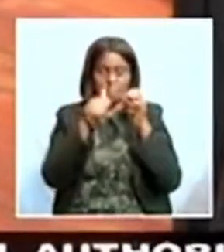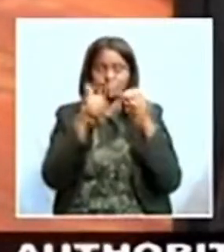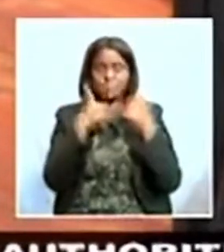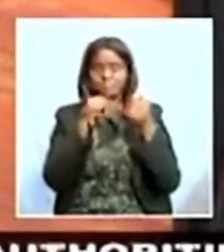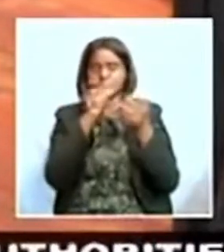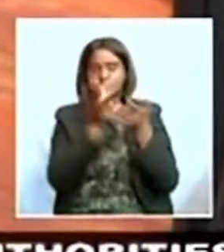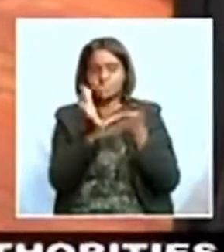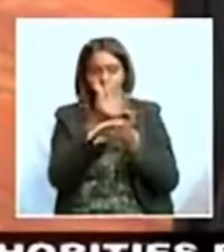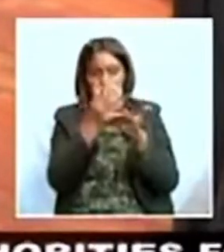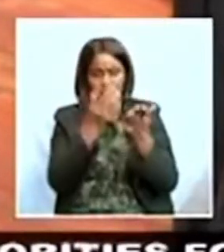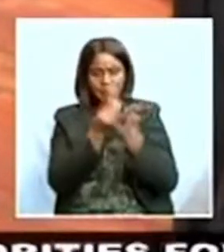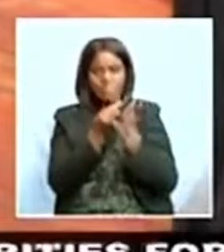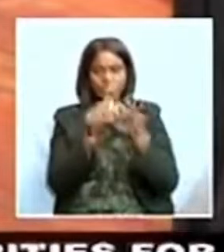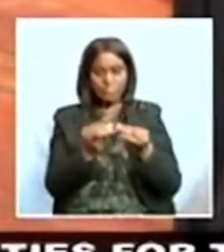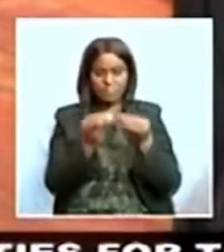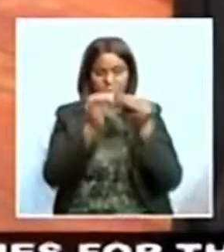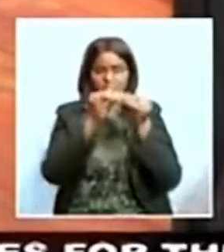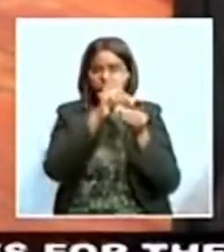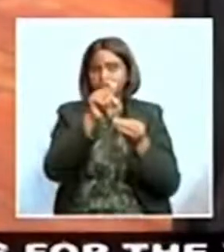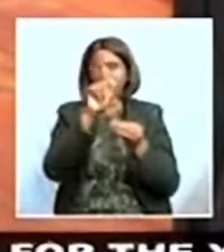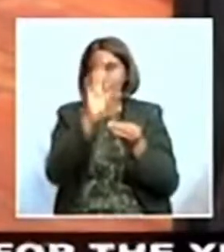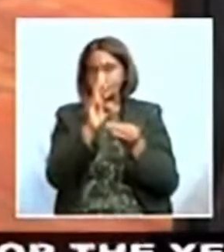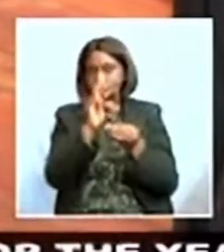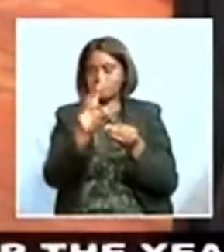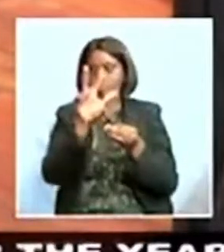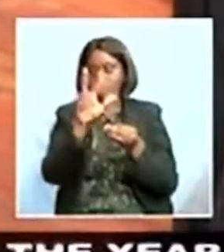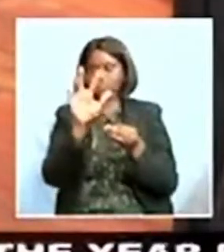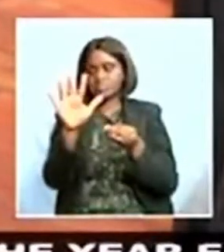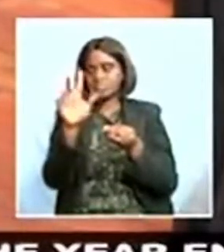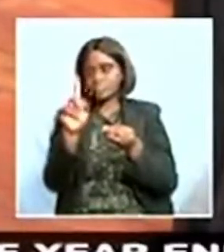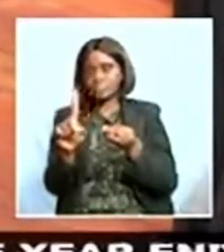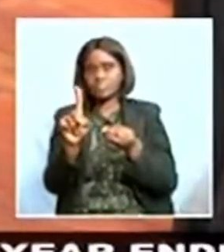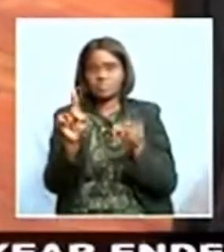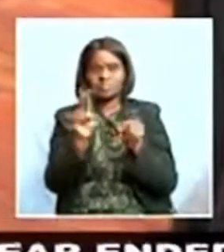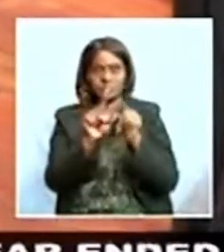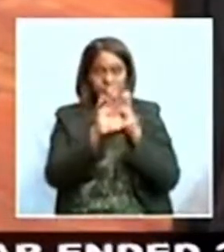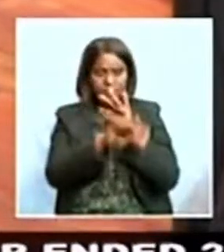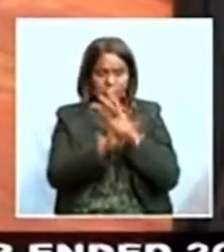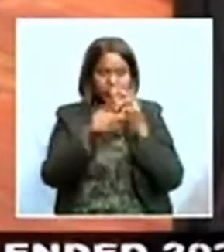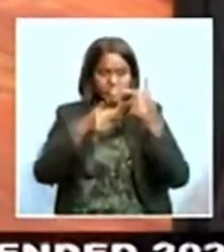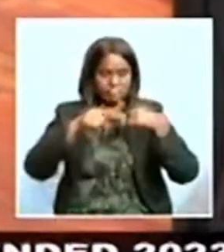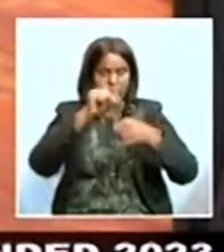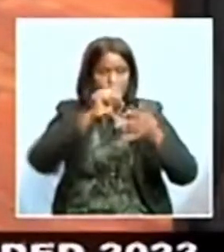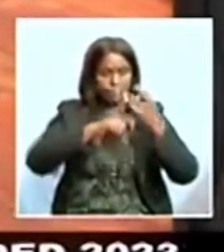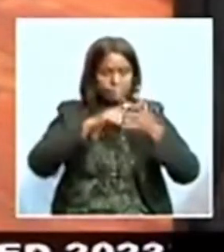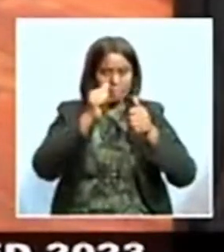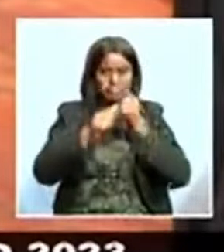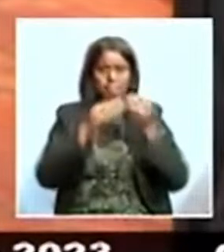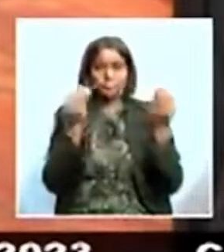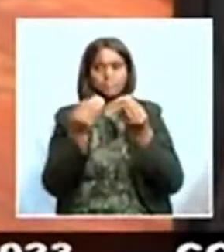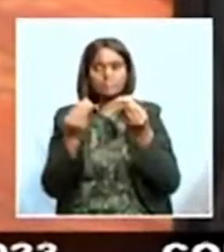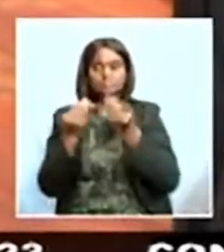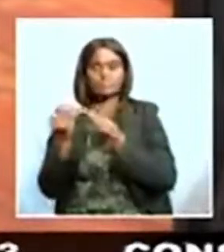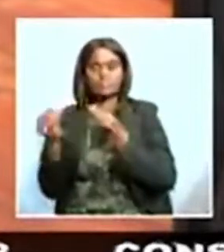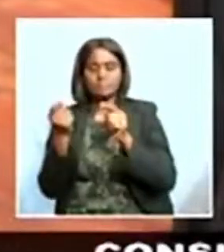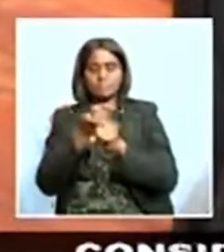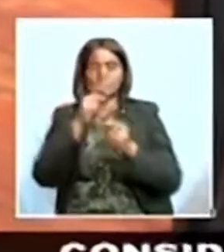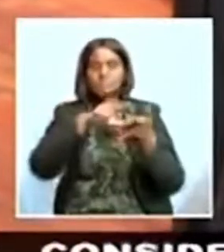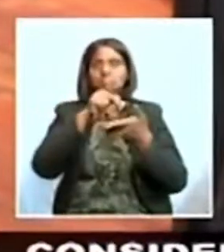Chair, under performance, adverse performance on local revenue collection, I move to cause of